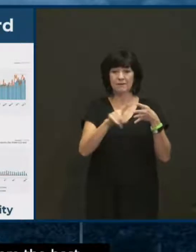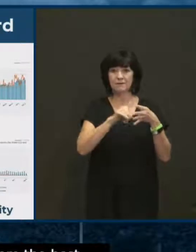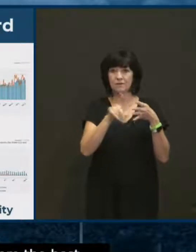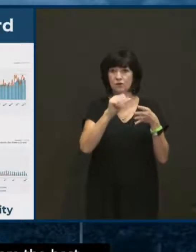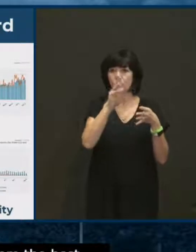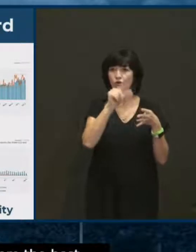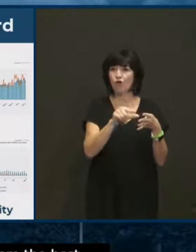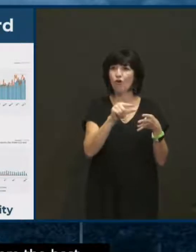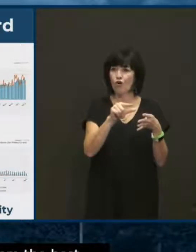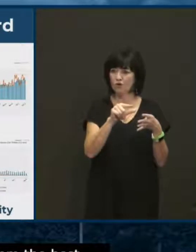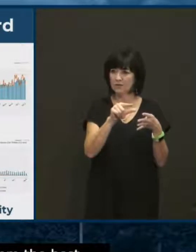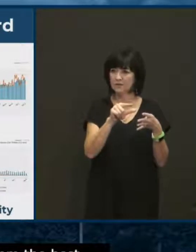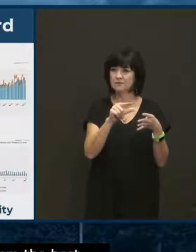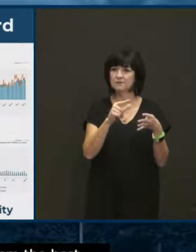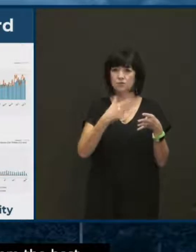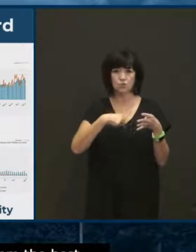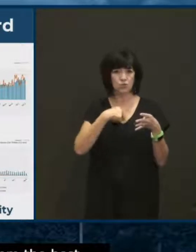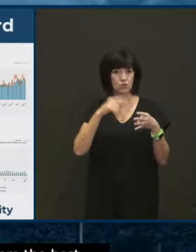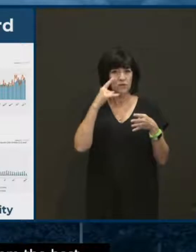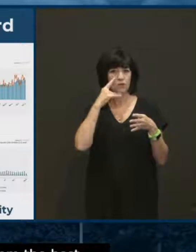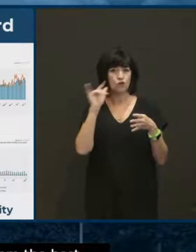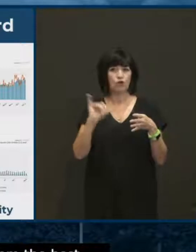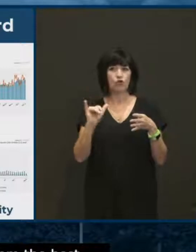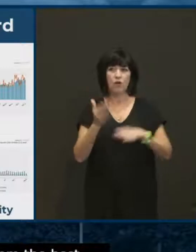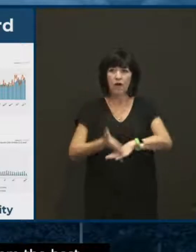as we came to the end of the summer,